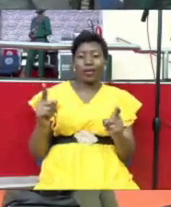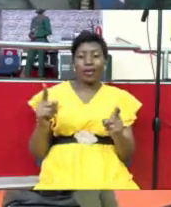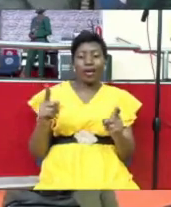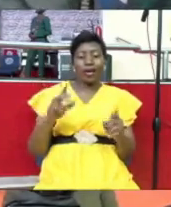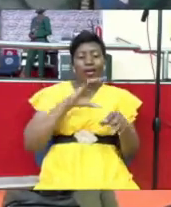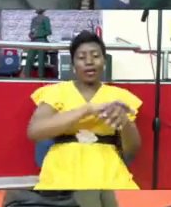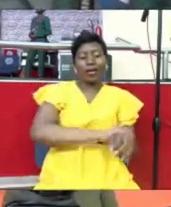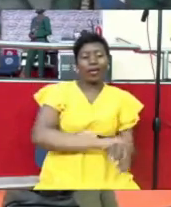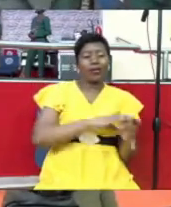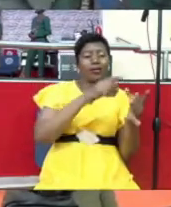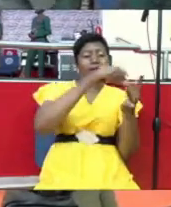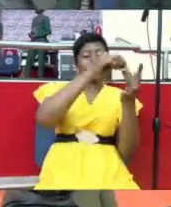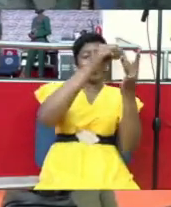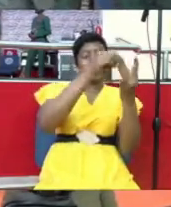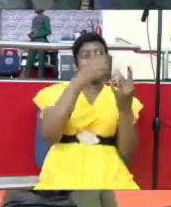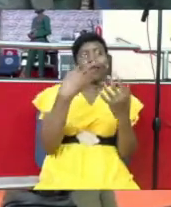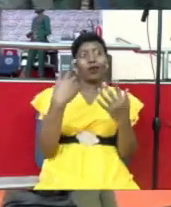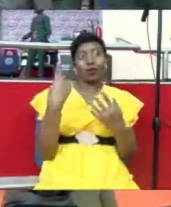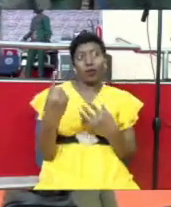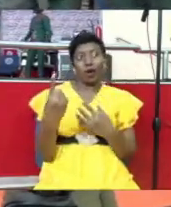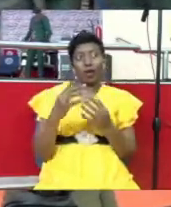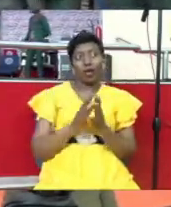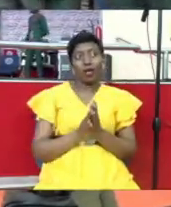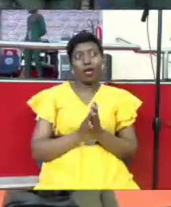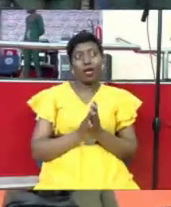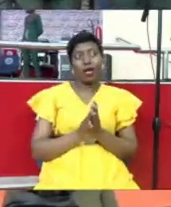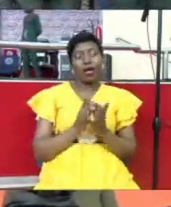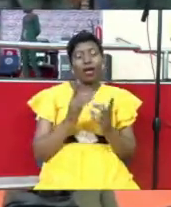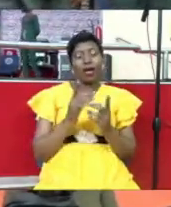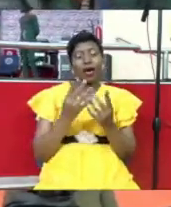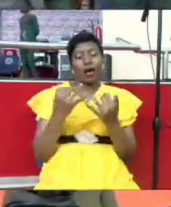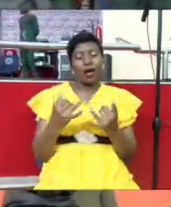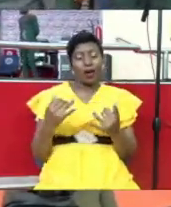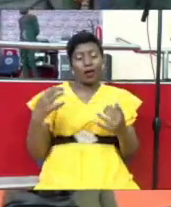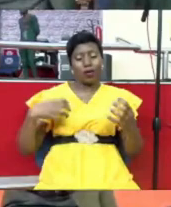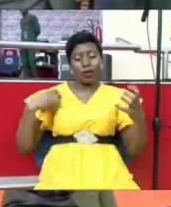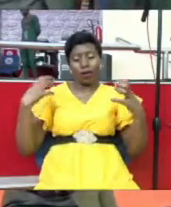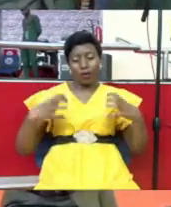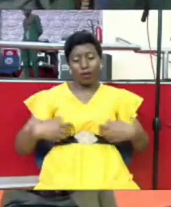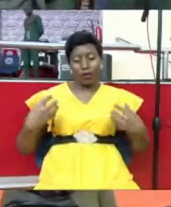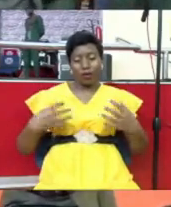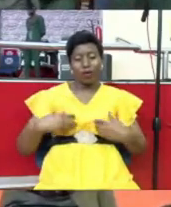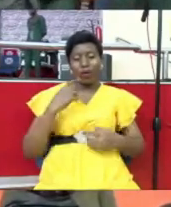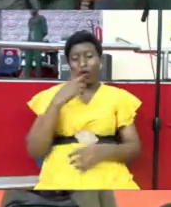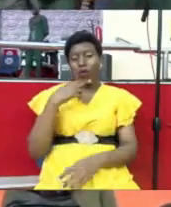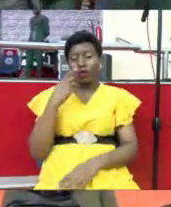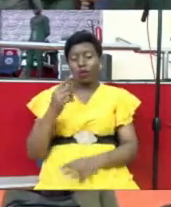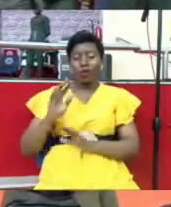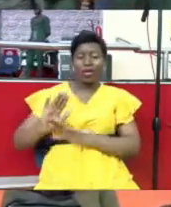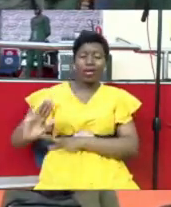He was being told, let go so that you can have this one, but he was still holding.